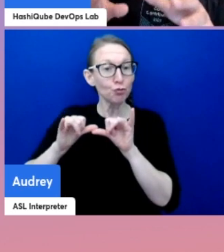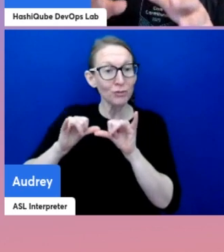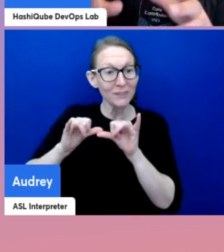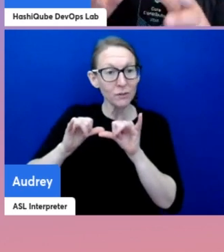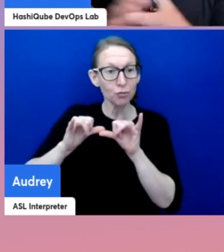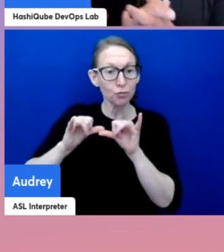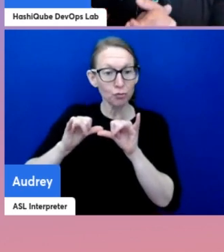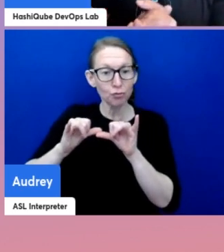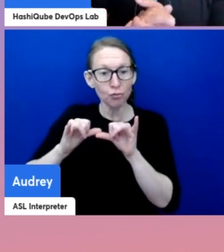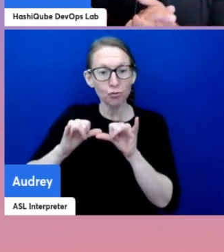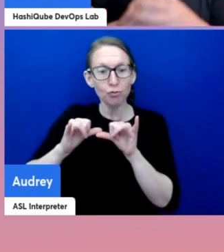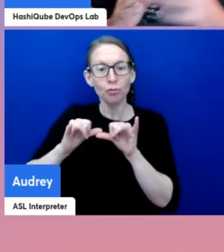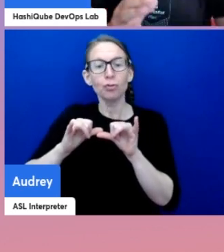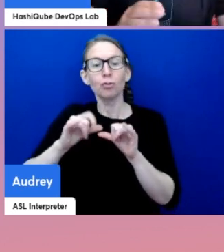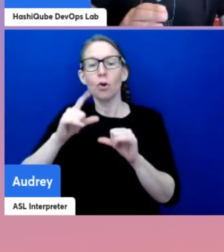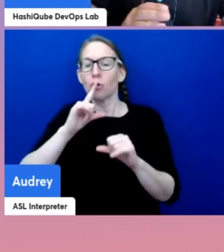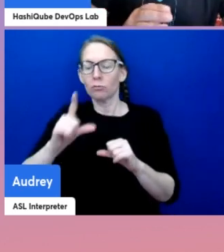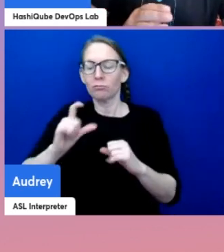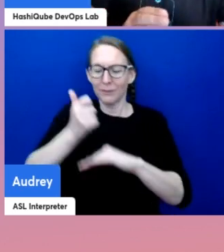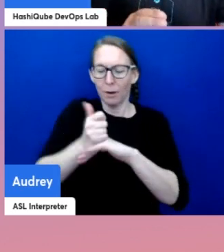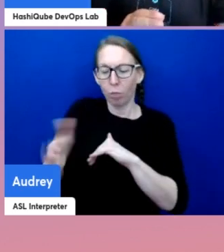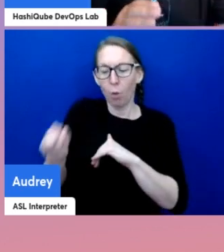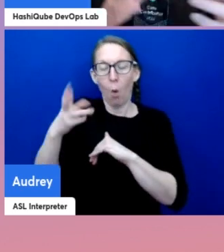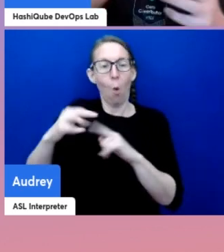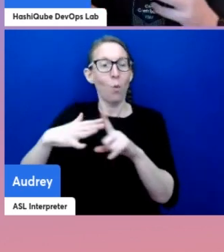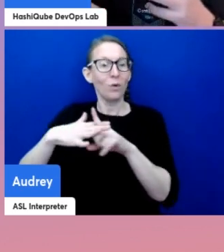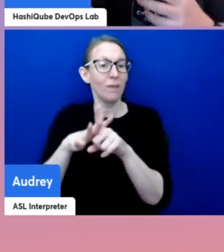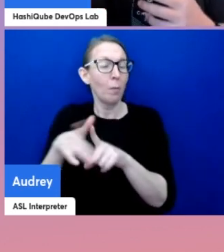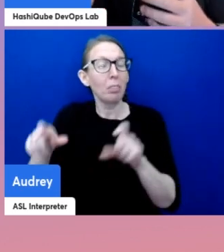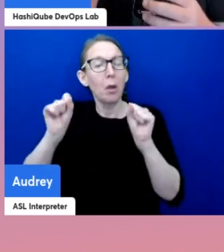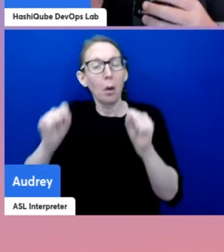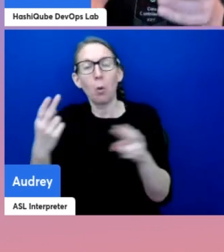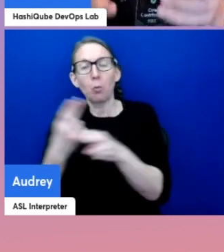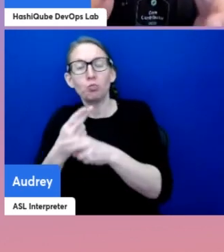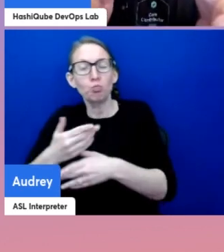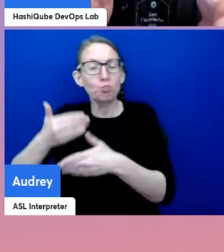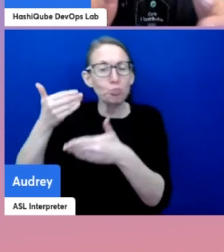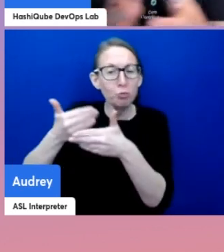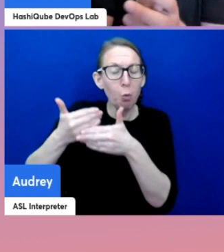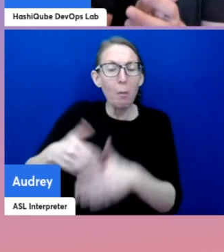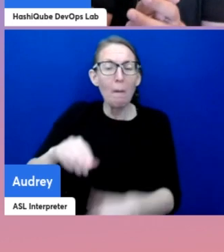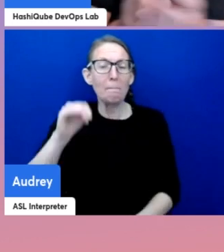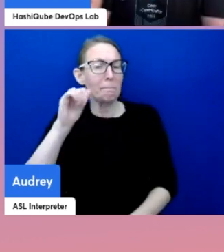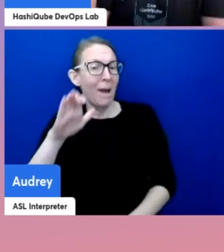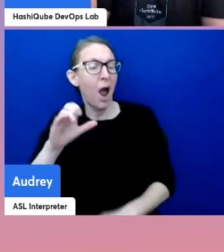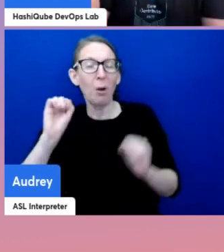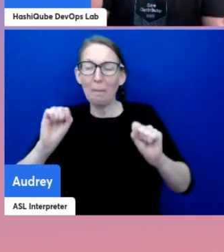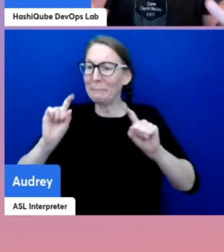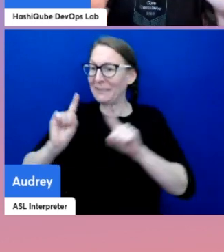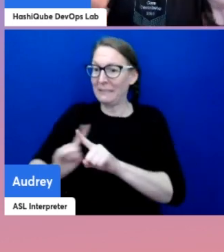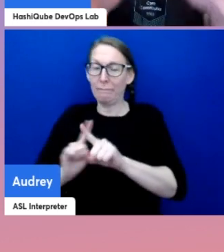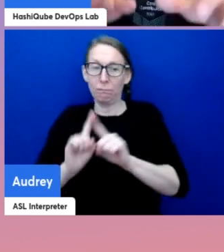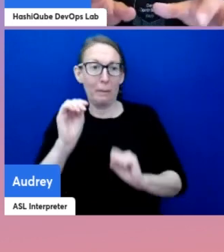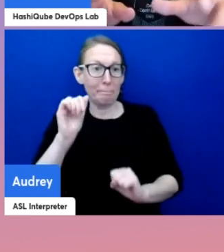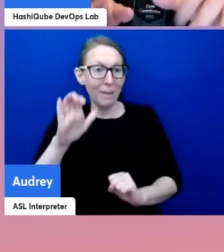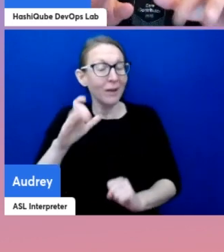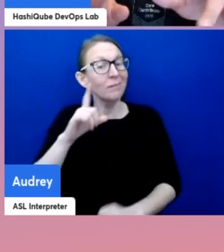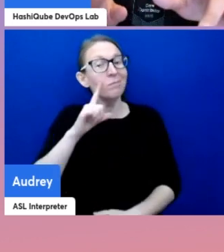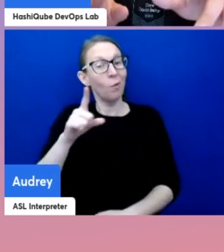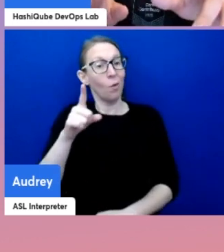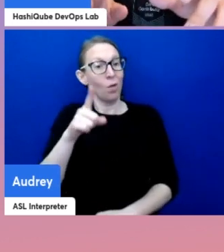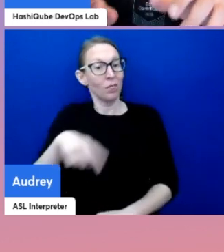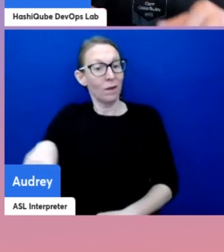with setting up their own environment. And like I said, they could be using Windows or Mac, could be different Macs. And for those of you who's ever